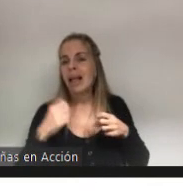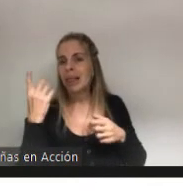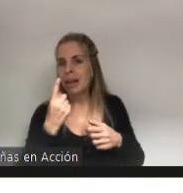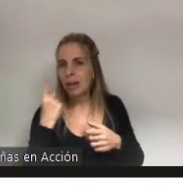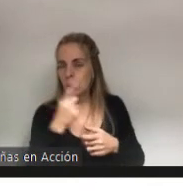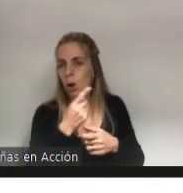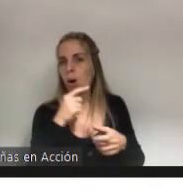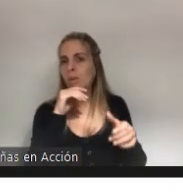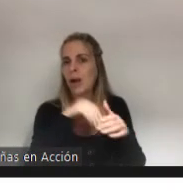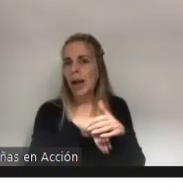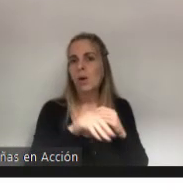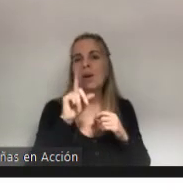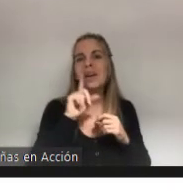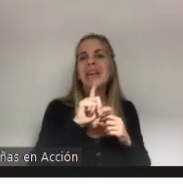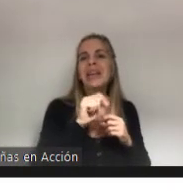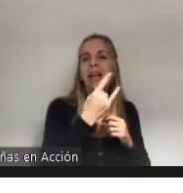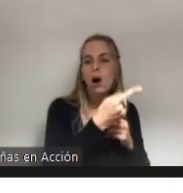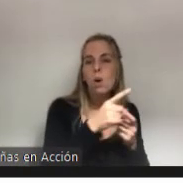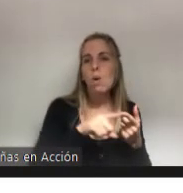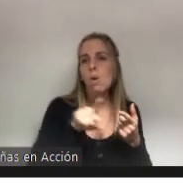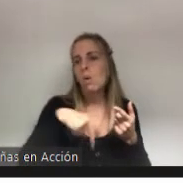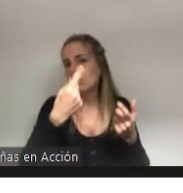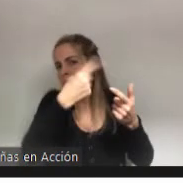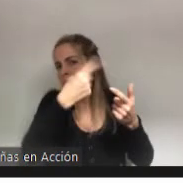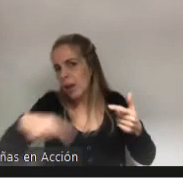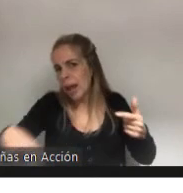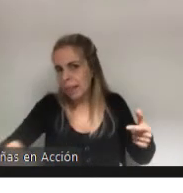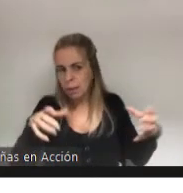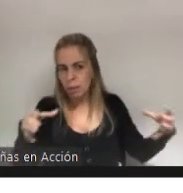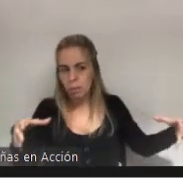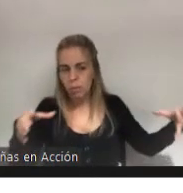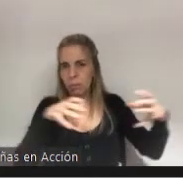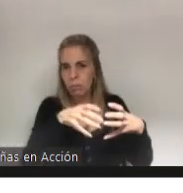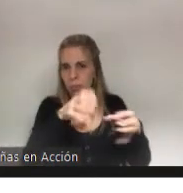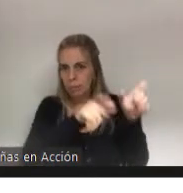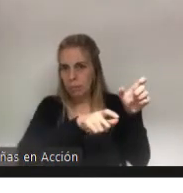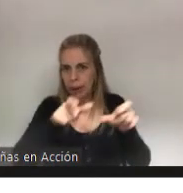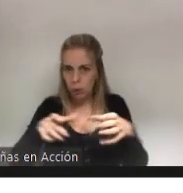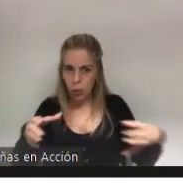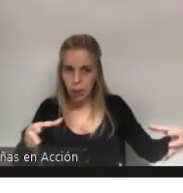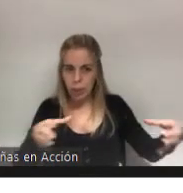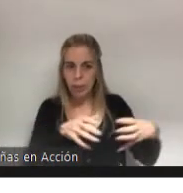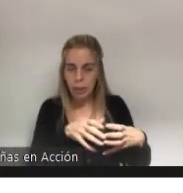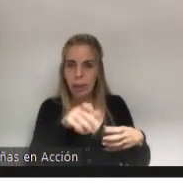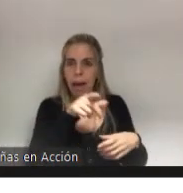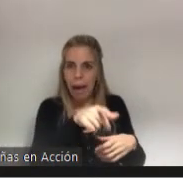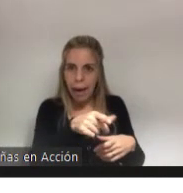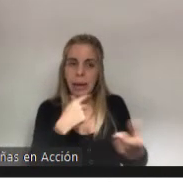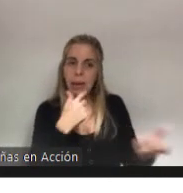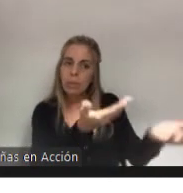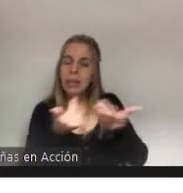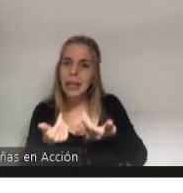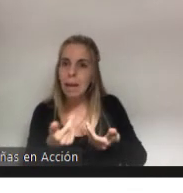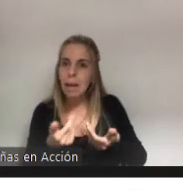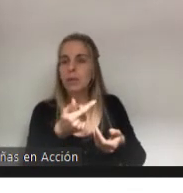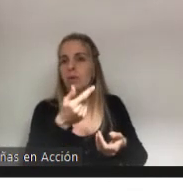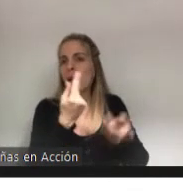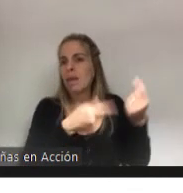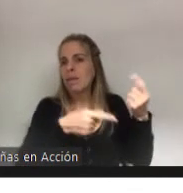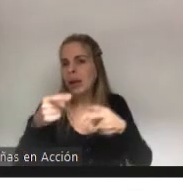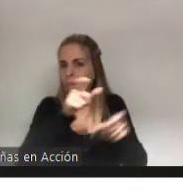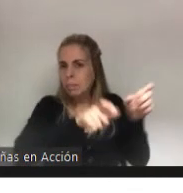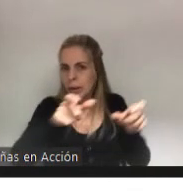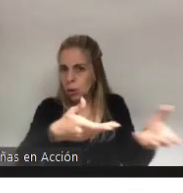secretary and the director of Itaú, Ricardo Taki, etc. And we gave them a voice.